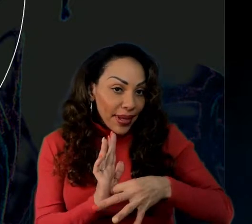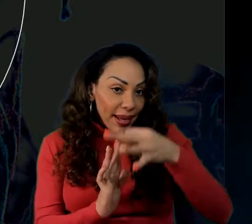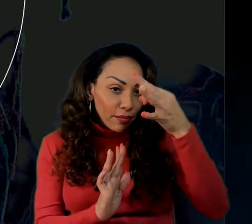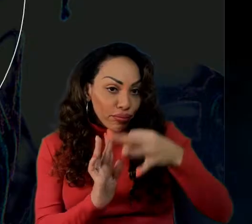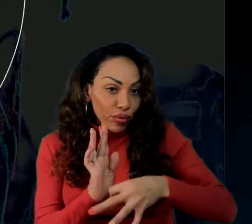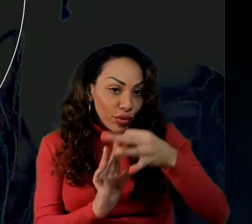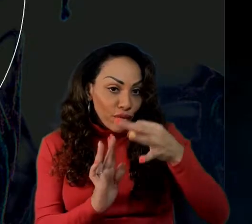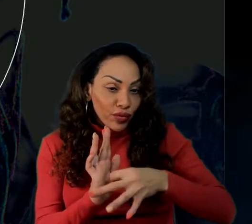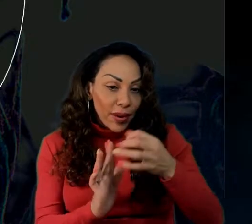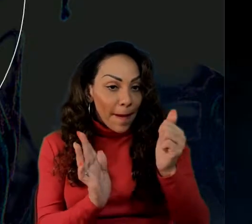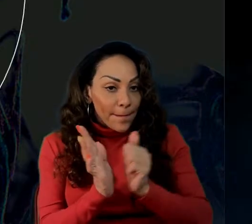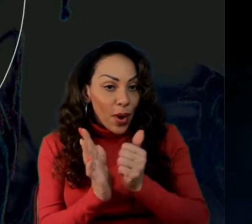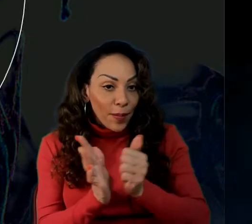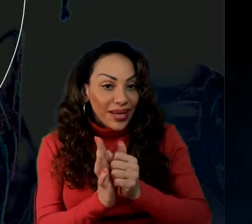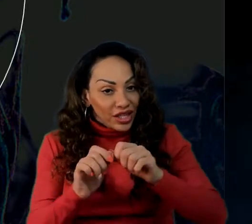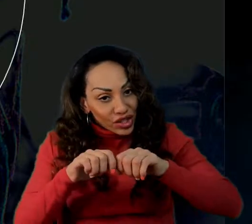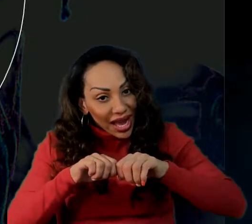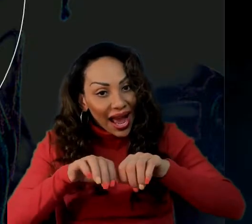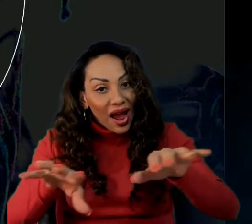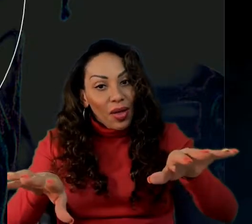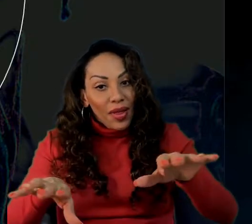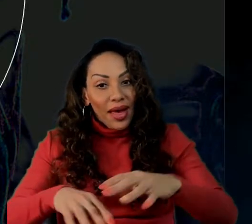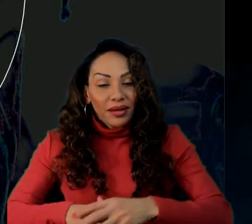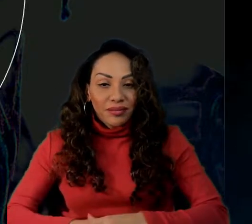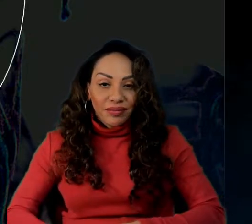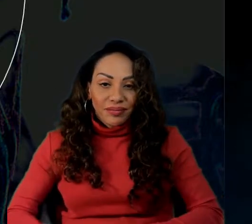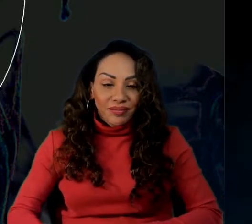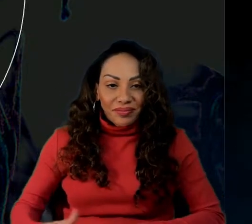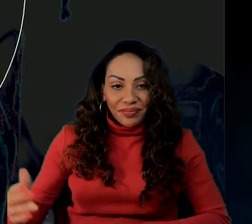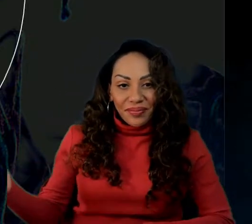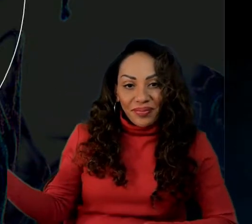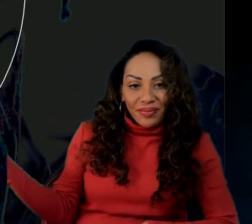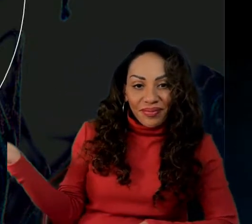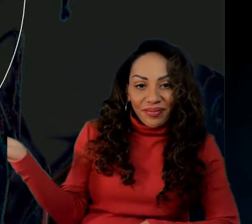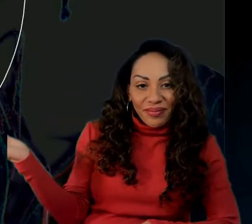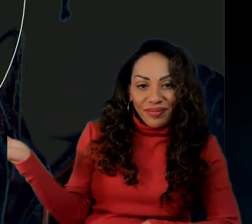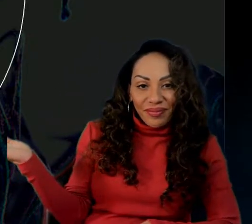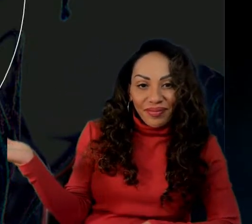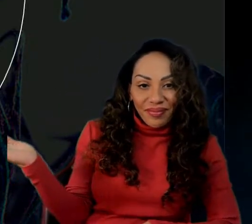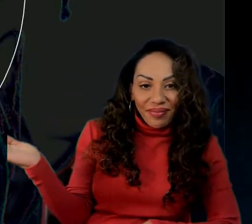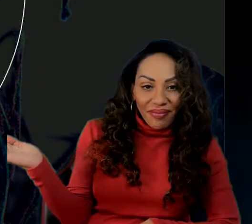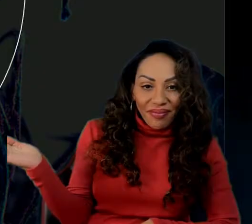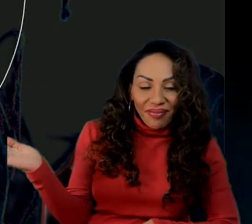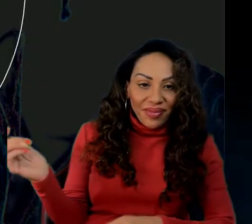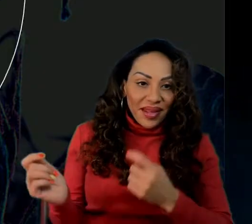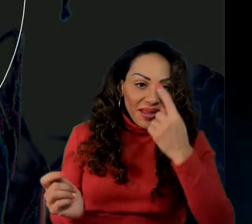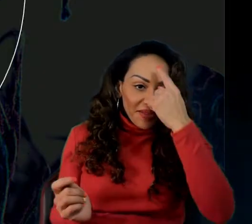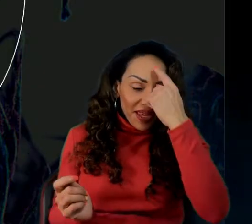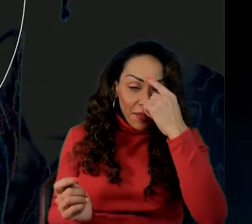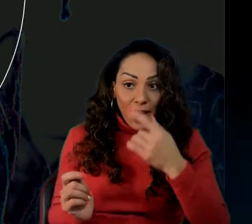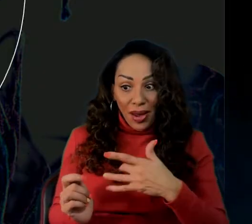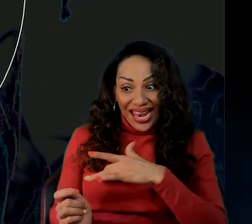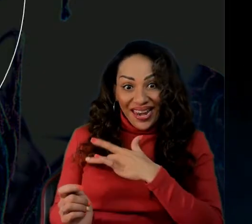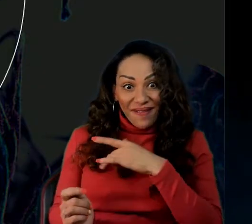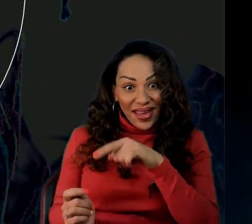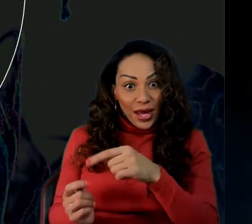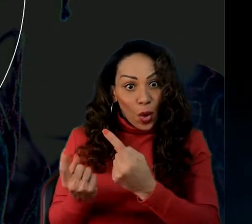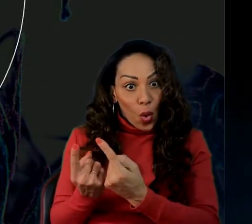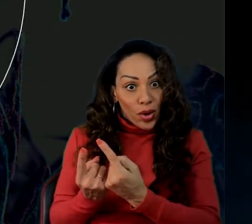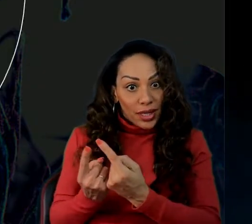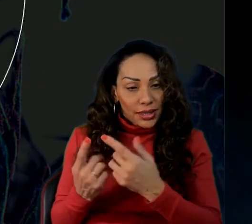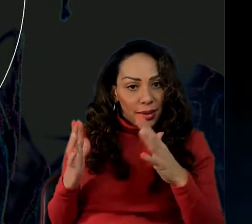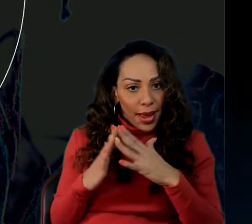upfront, and a kind of strategy of how you're going to work with this living organism. And then the final one